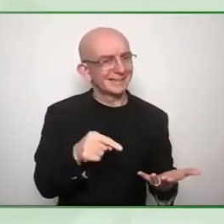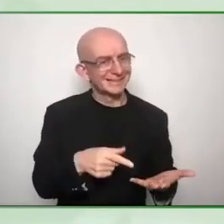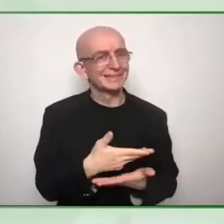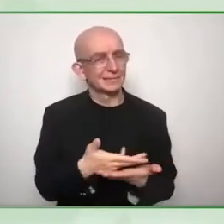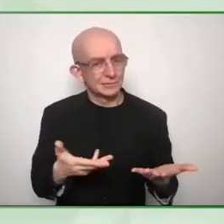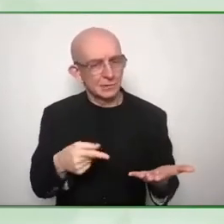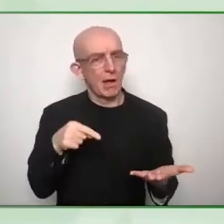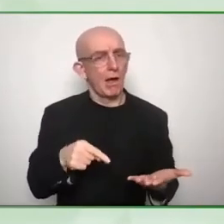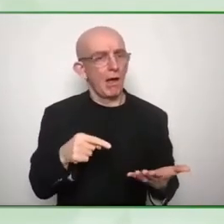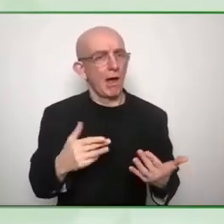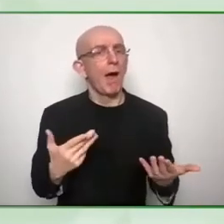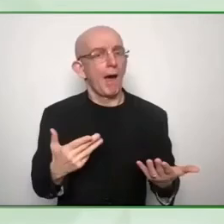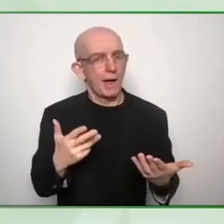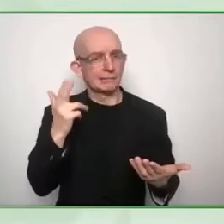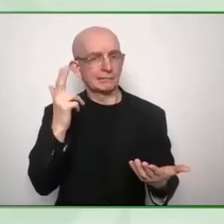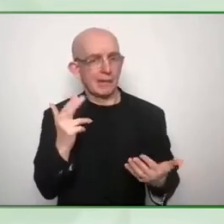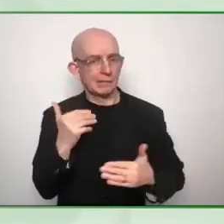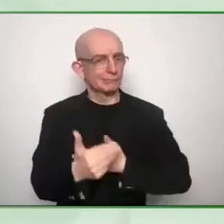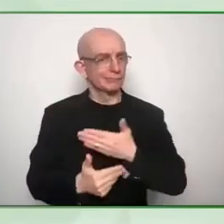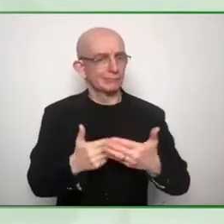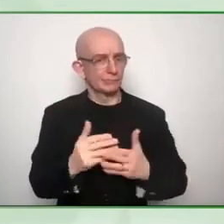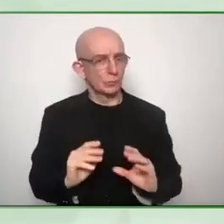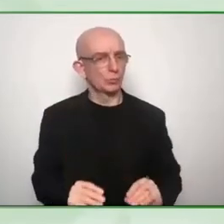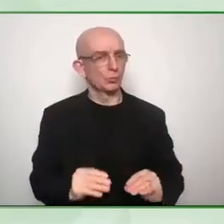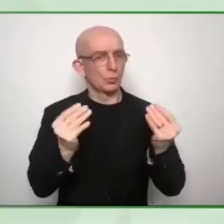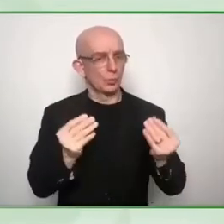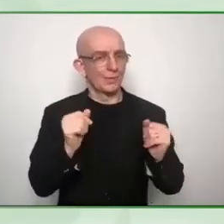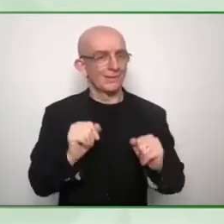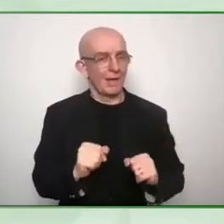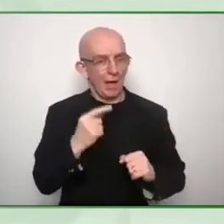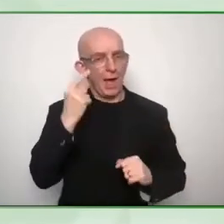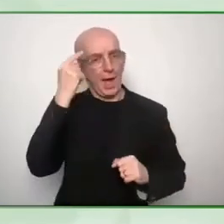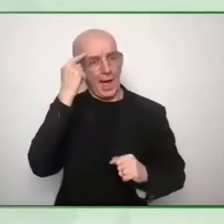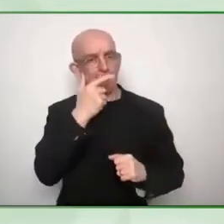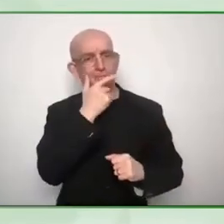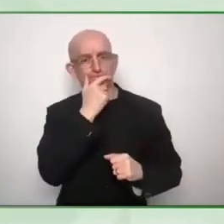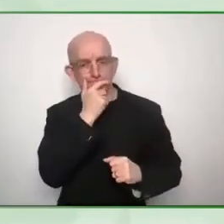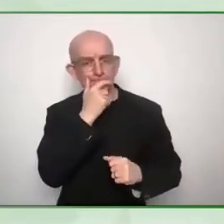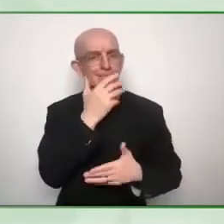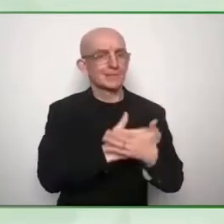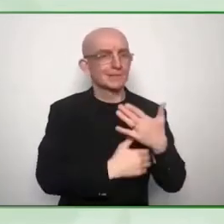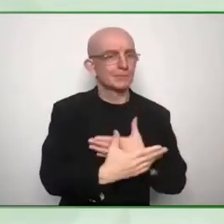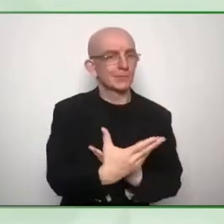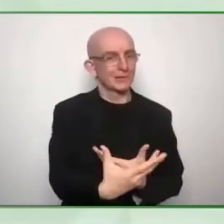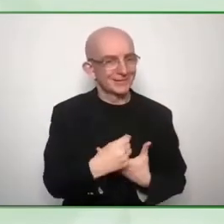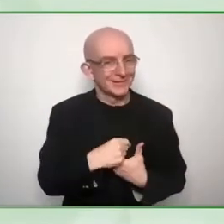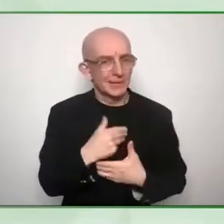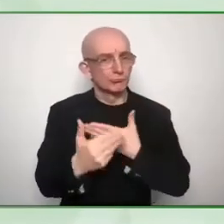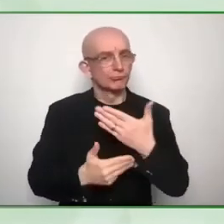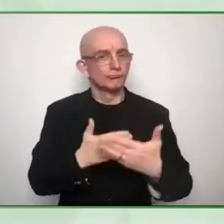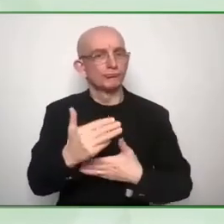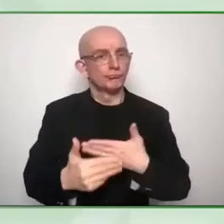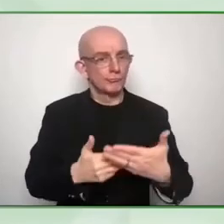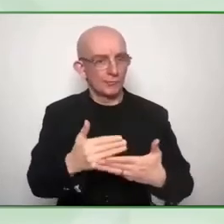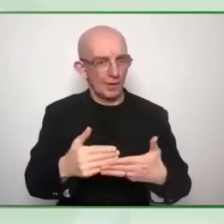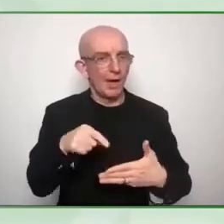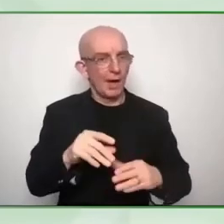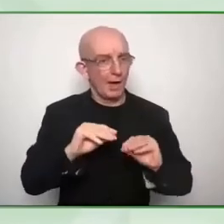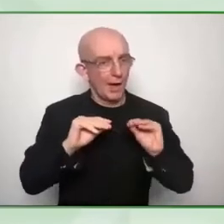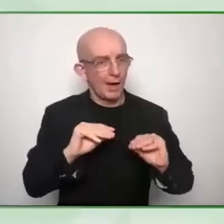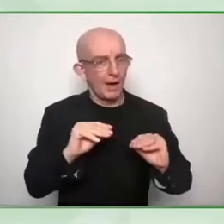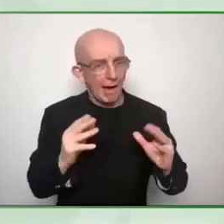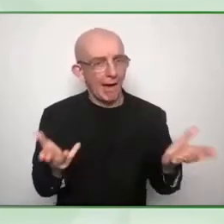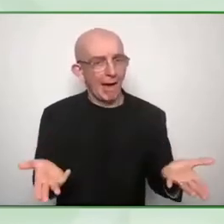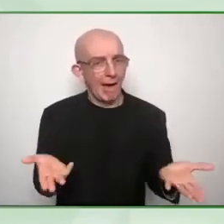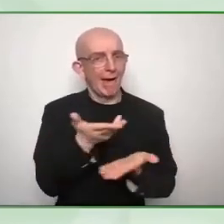and working with and inviting people to our LinkedIn page. Please join us and follow us. It's brand new before coming here. Find